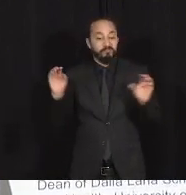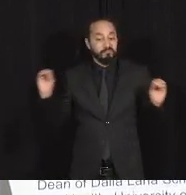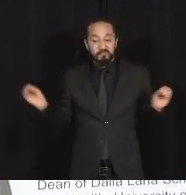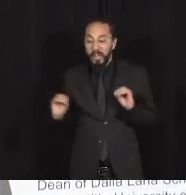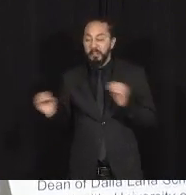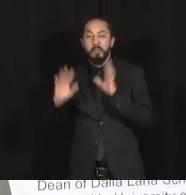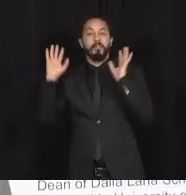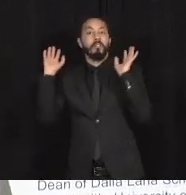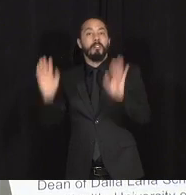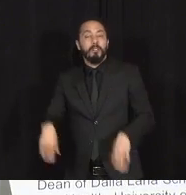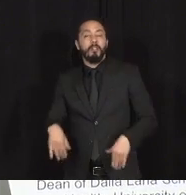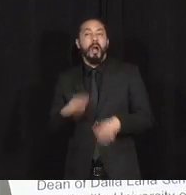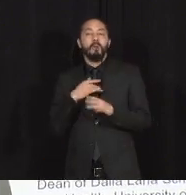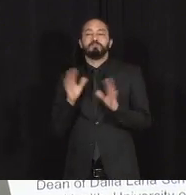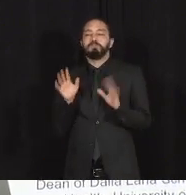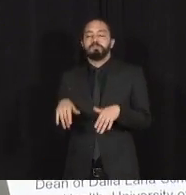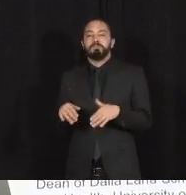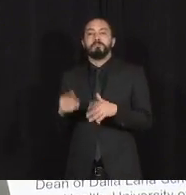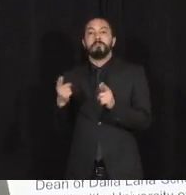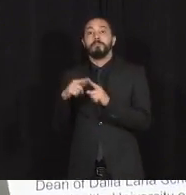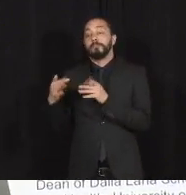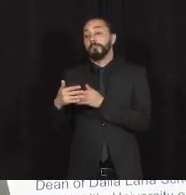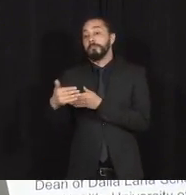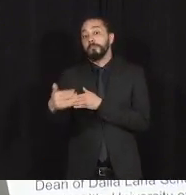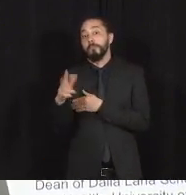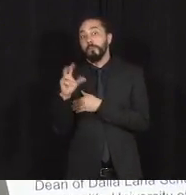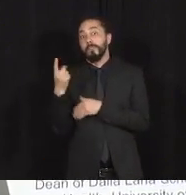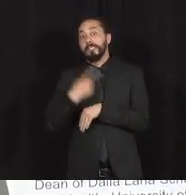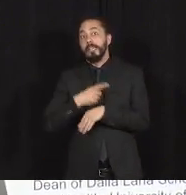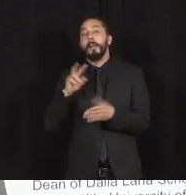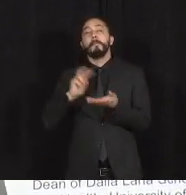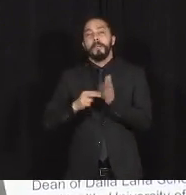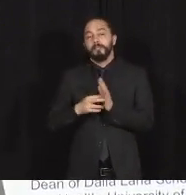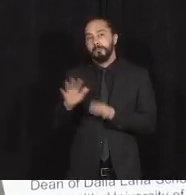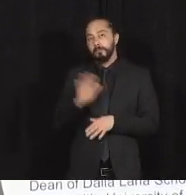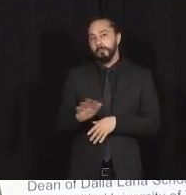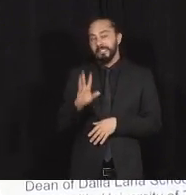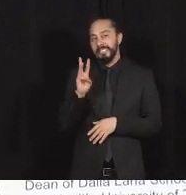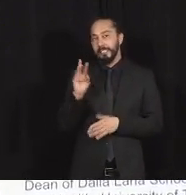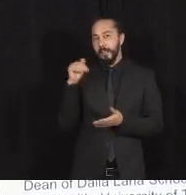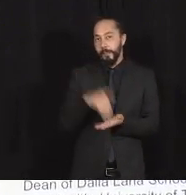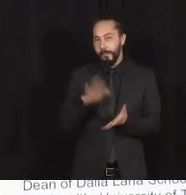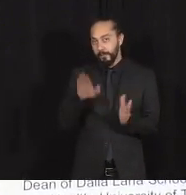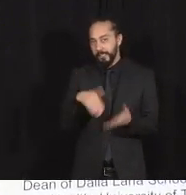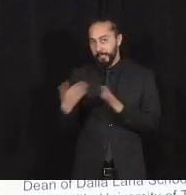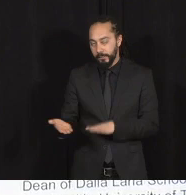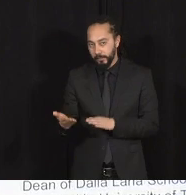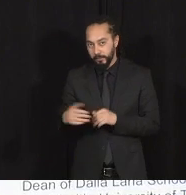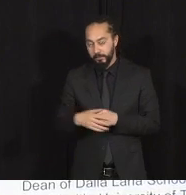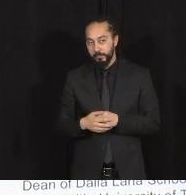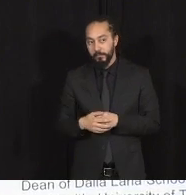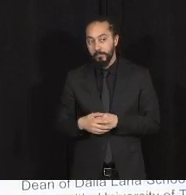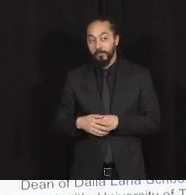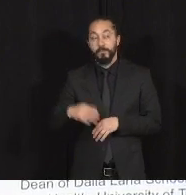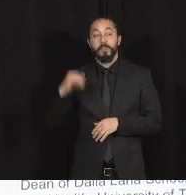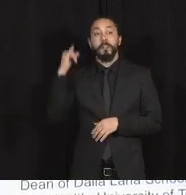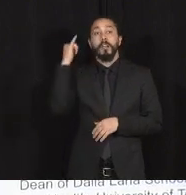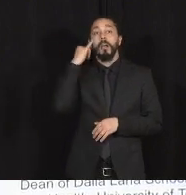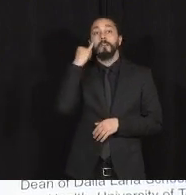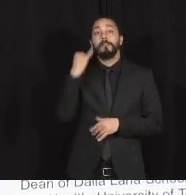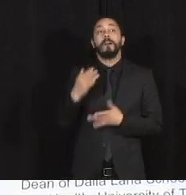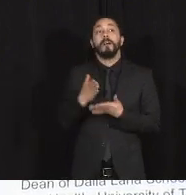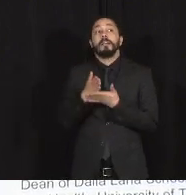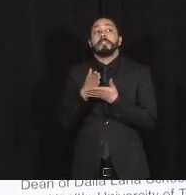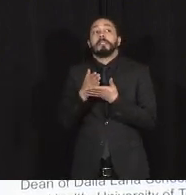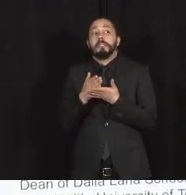at up to 6,000 deaths. Thankfully, there have been some actions taken, and this leads us to a current estimate of about